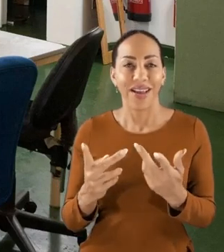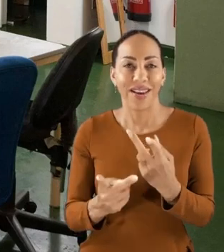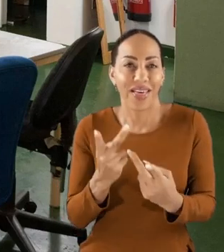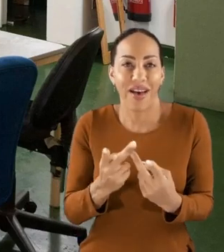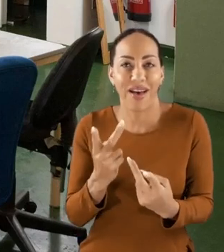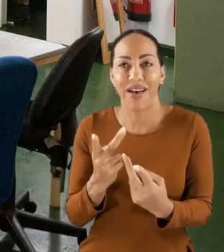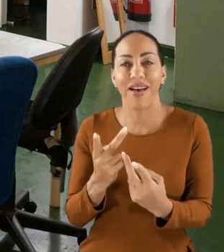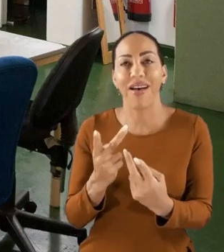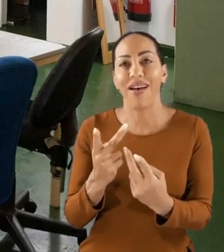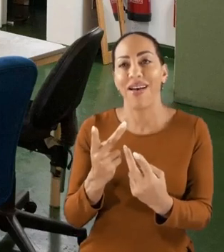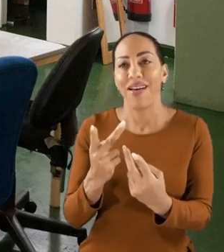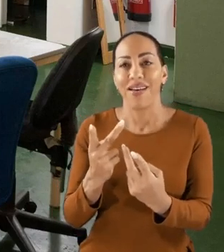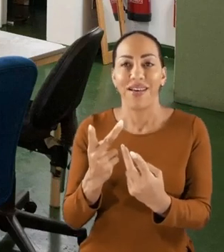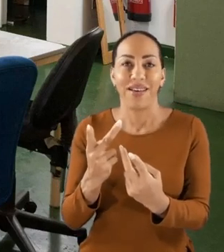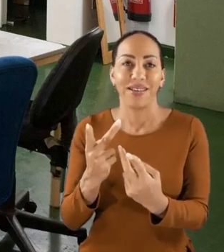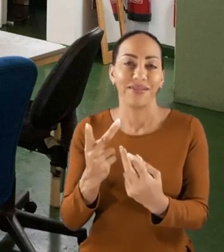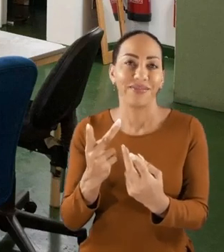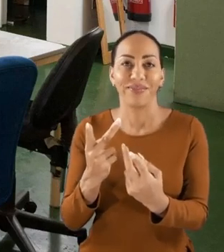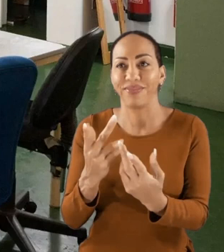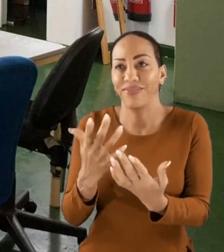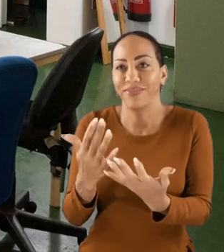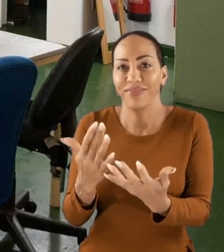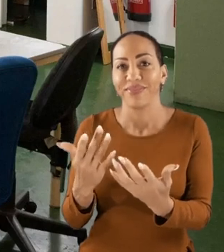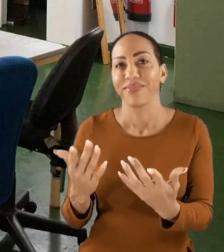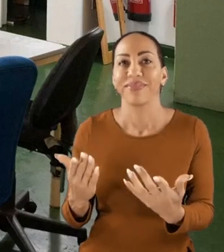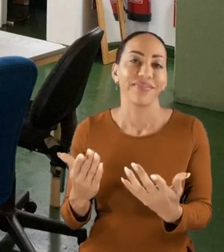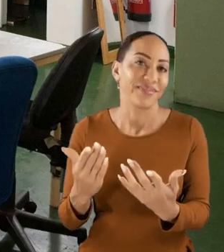another iteration of that piece that is online.